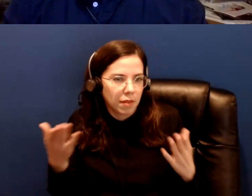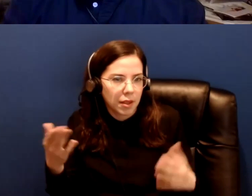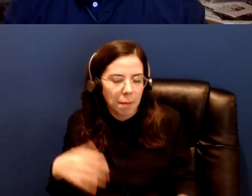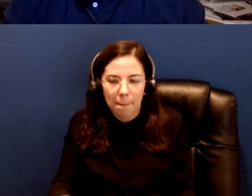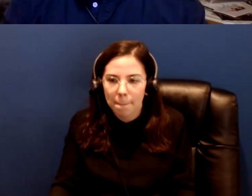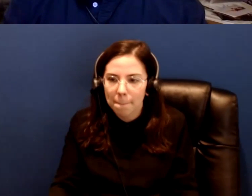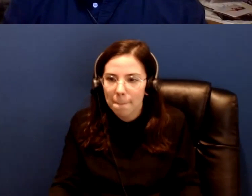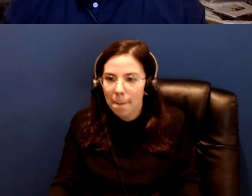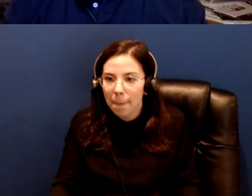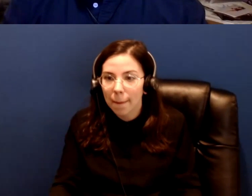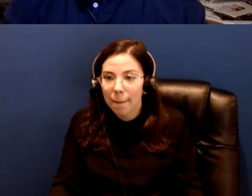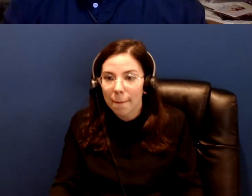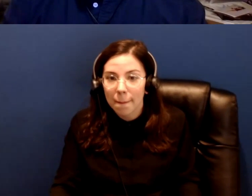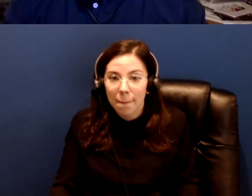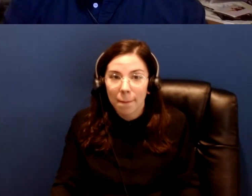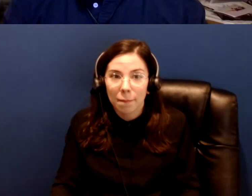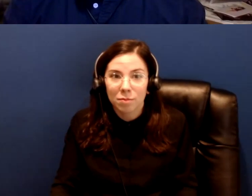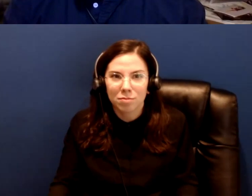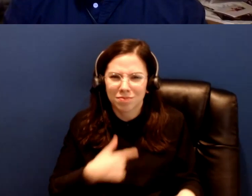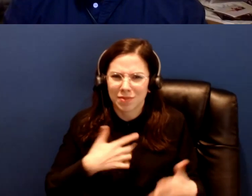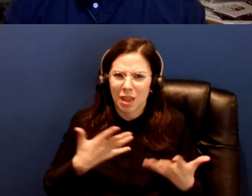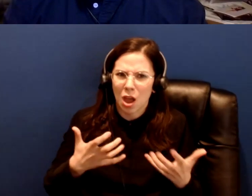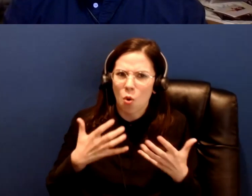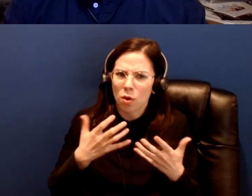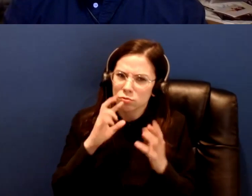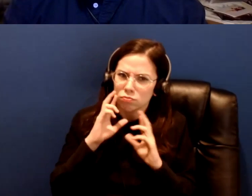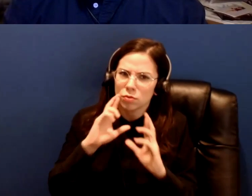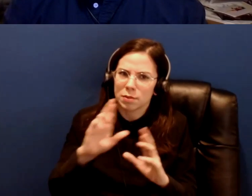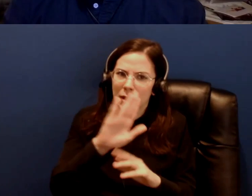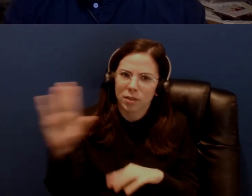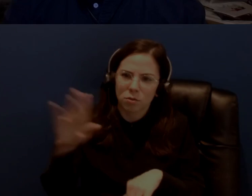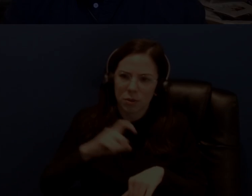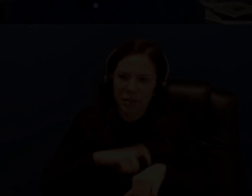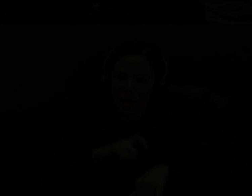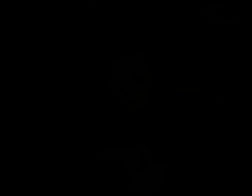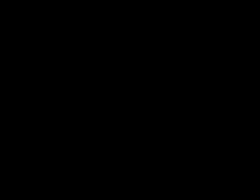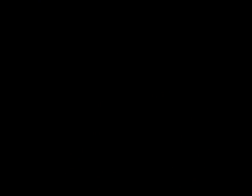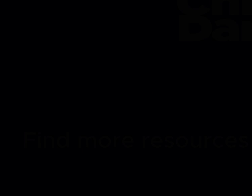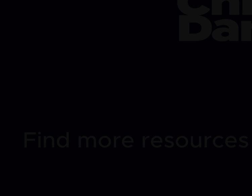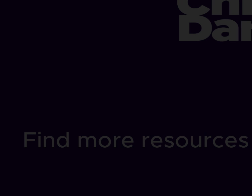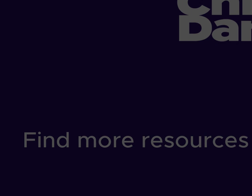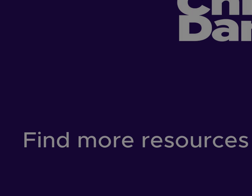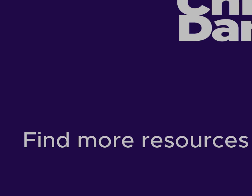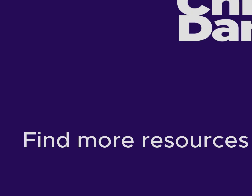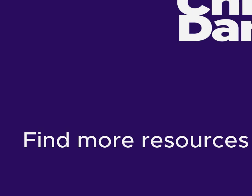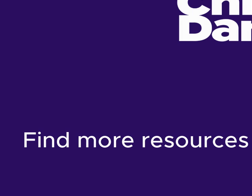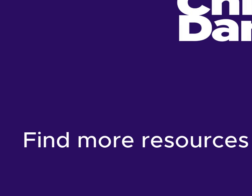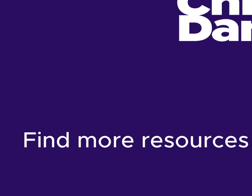All right, so guys, I want to be sensitive to everyone's time. We are at 12:15.